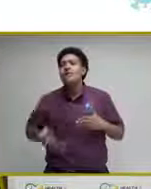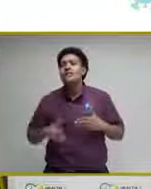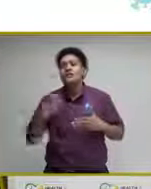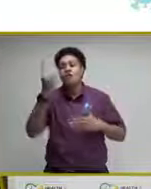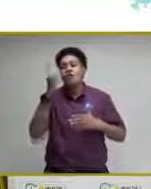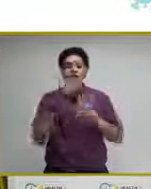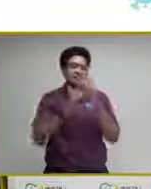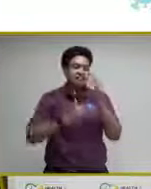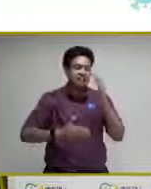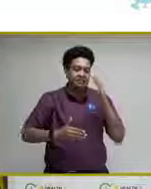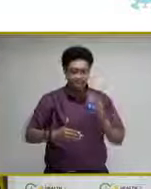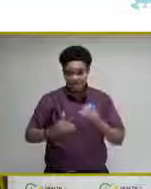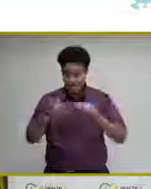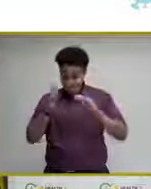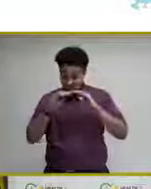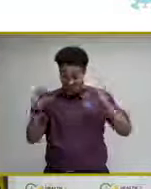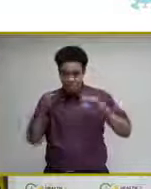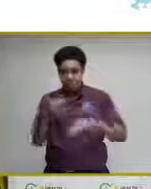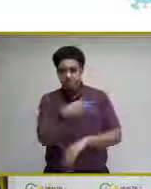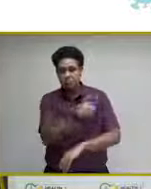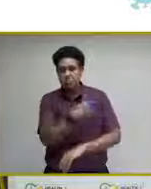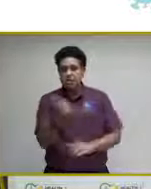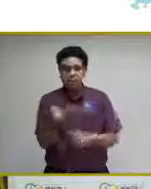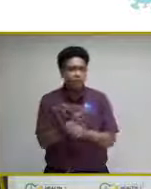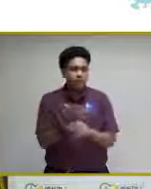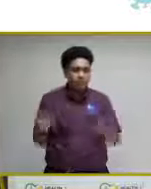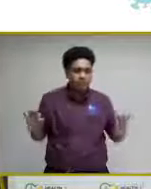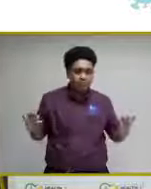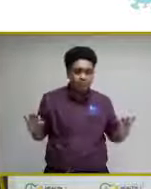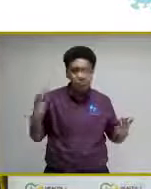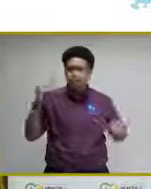1 implementation, all things being equal.